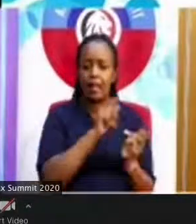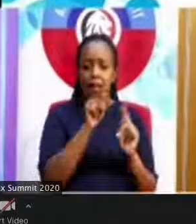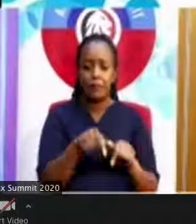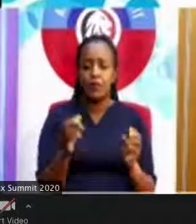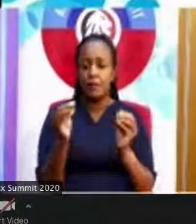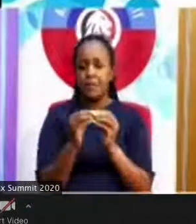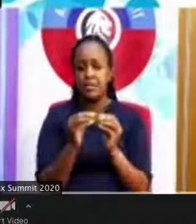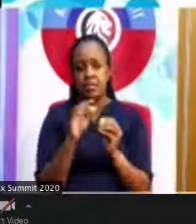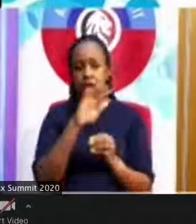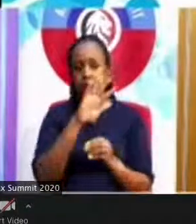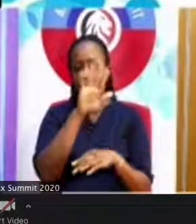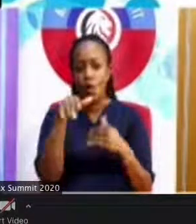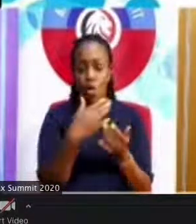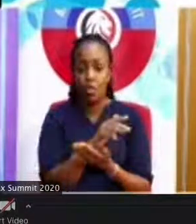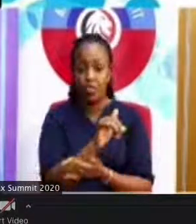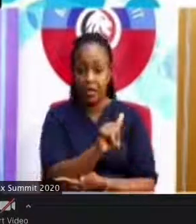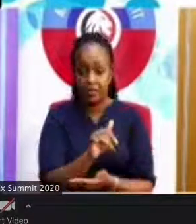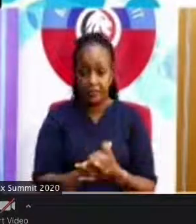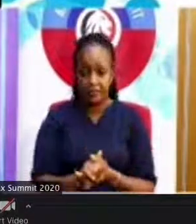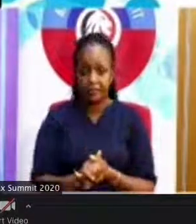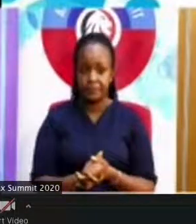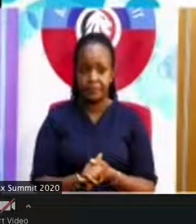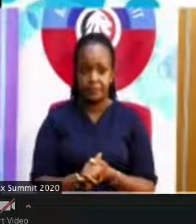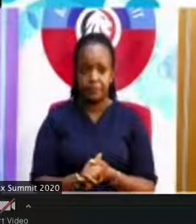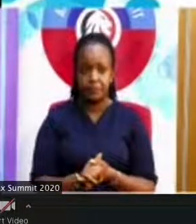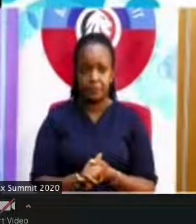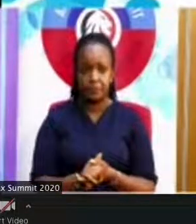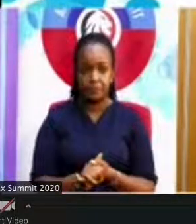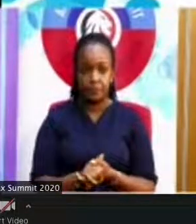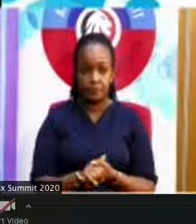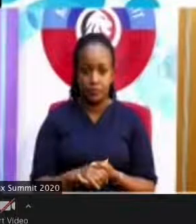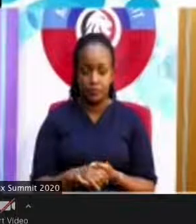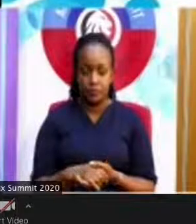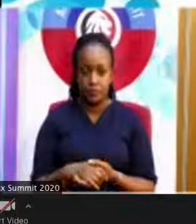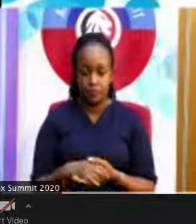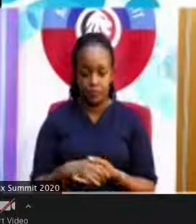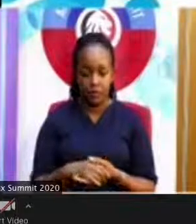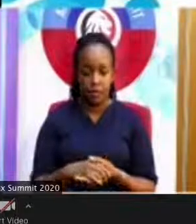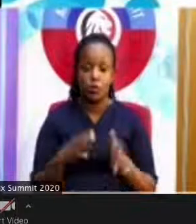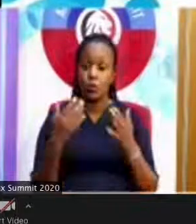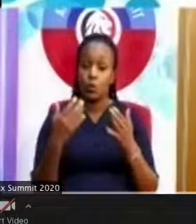so the tax authorities, the FRS, had to deploy